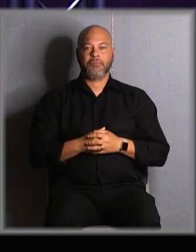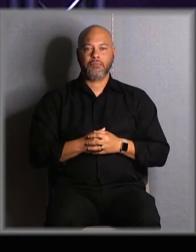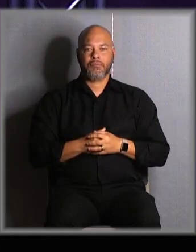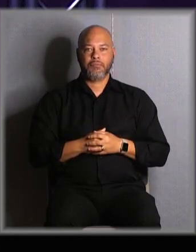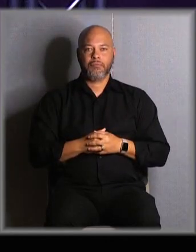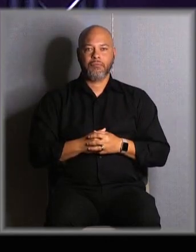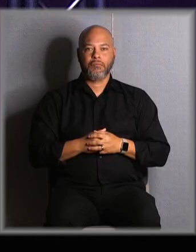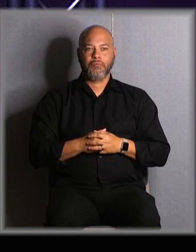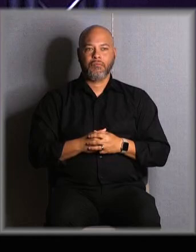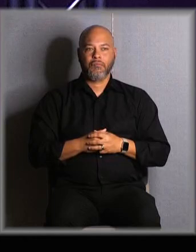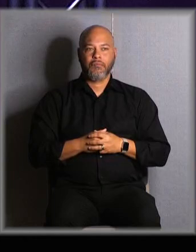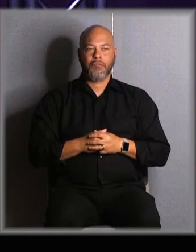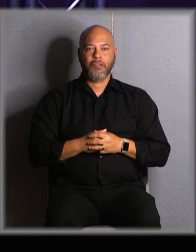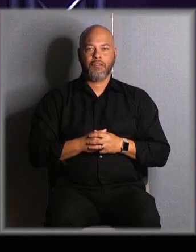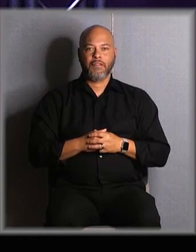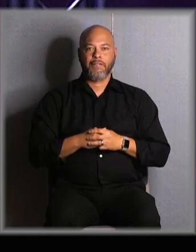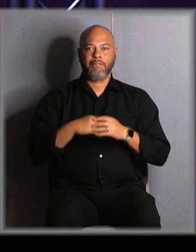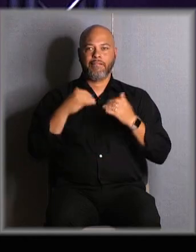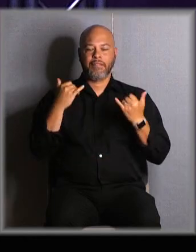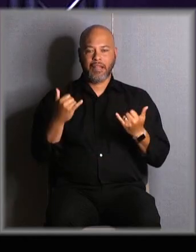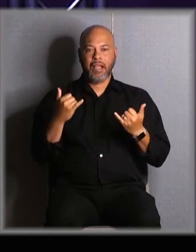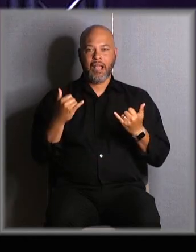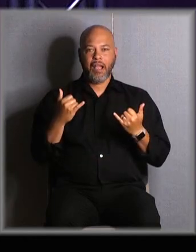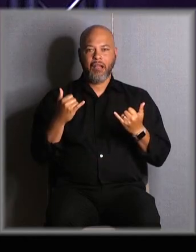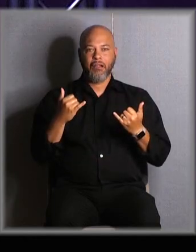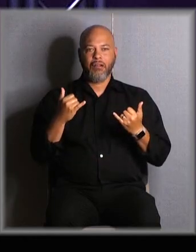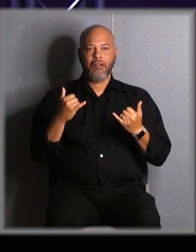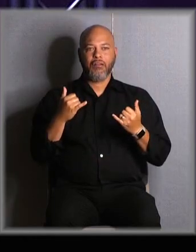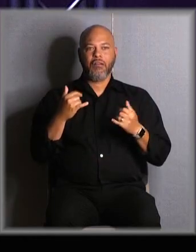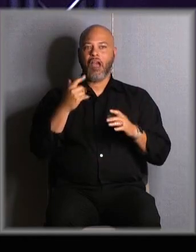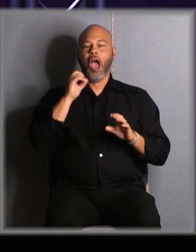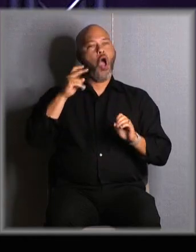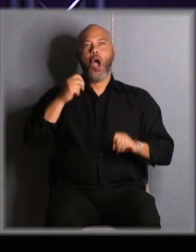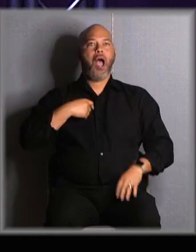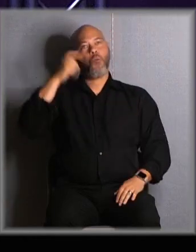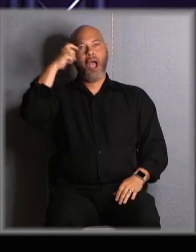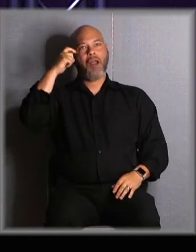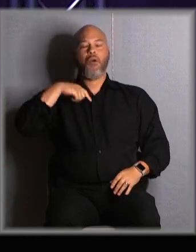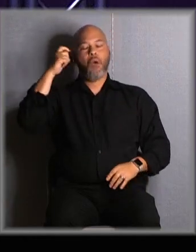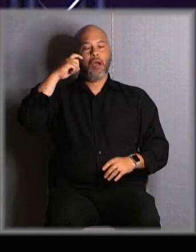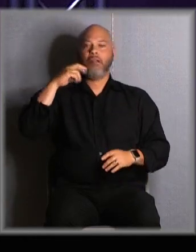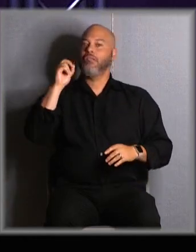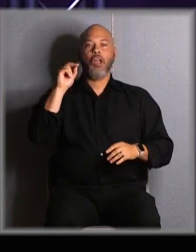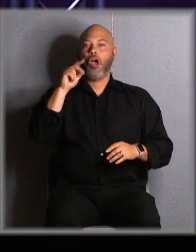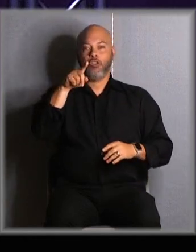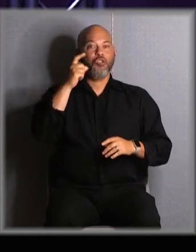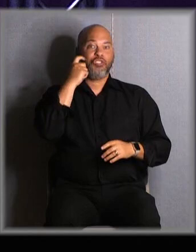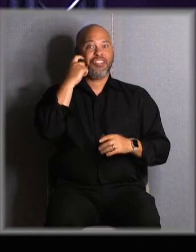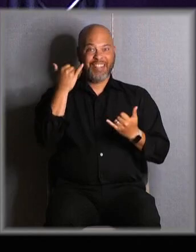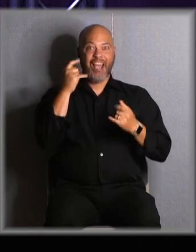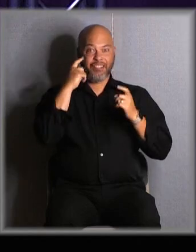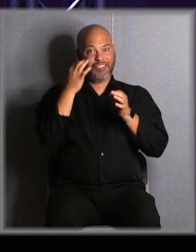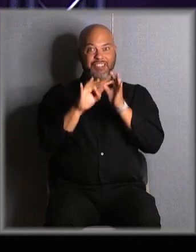Now, he done cracked your head all your life, and you tell me, I'm wise now. No, you just done woke up.